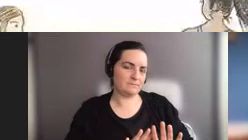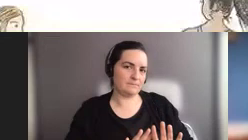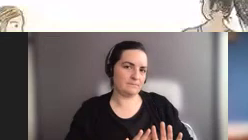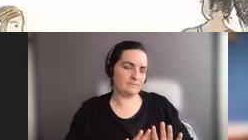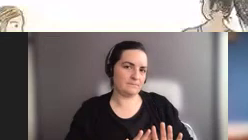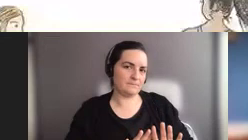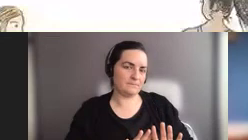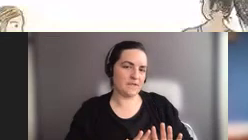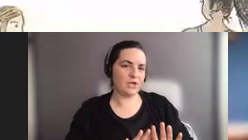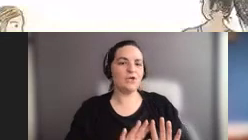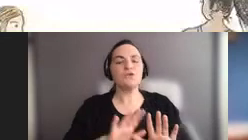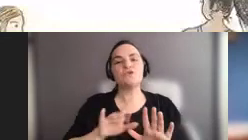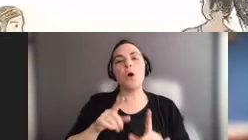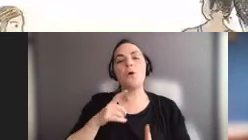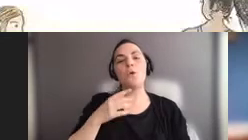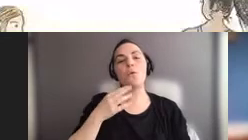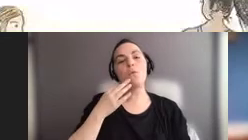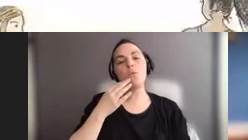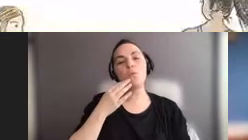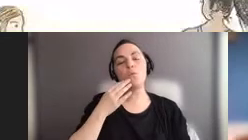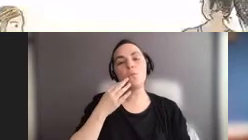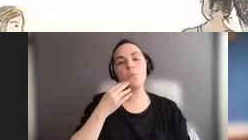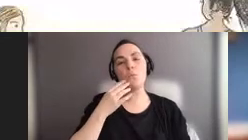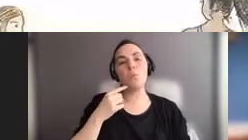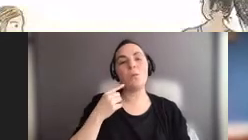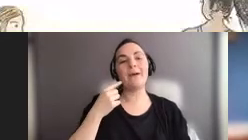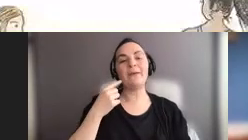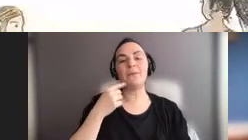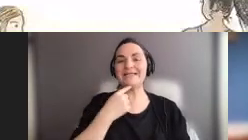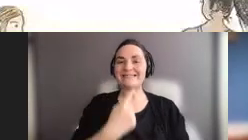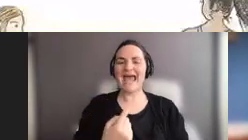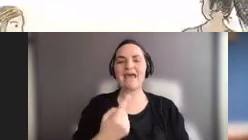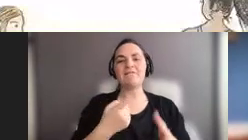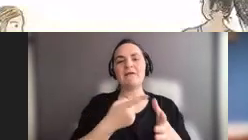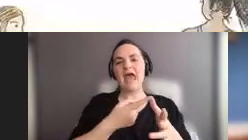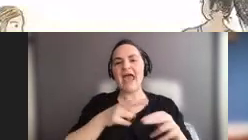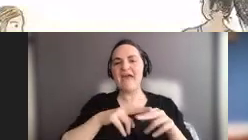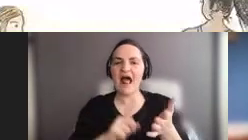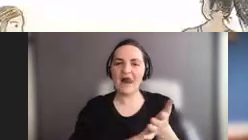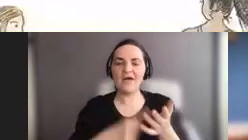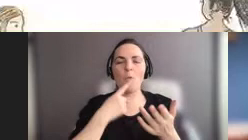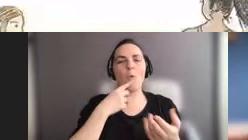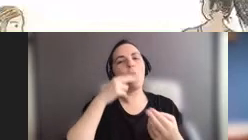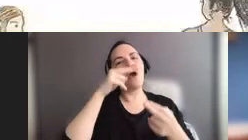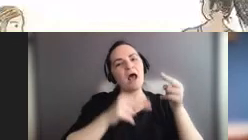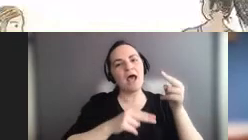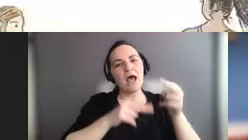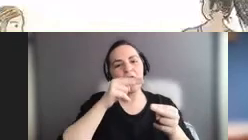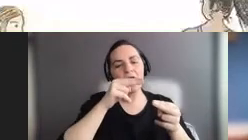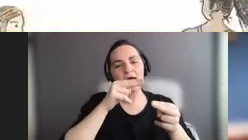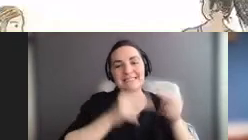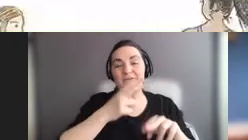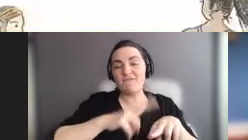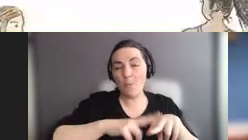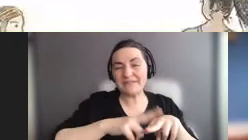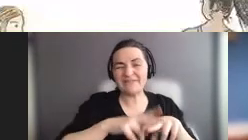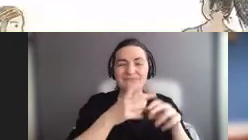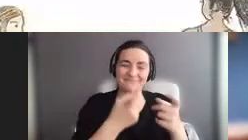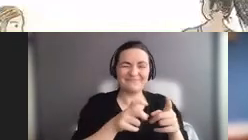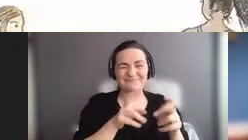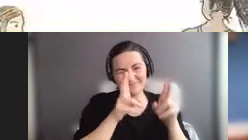generally think about assessment for learning and formative assessment being the same thing. And for our